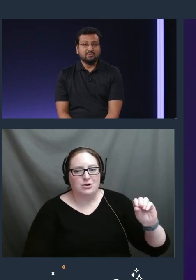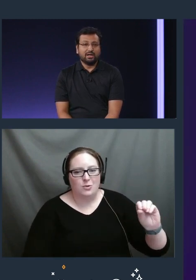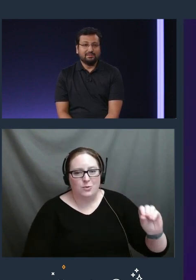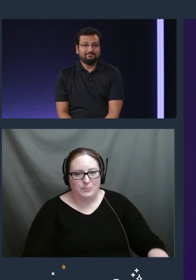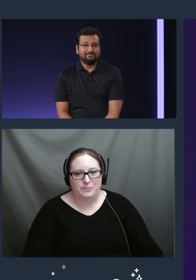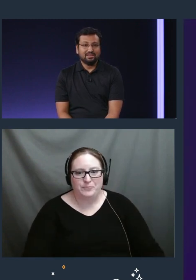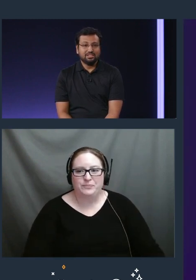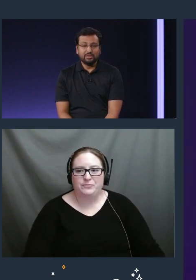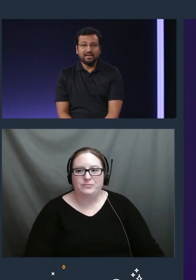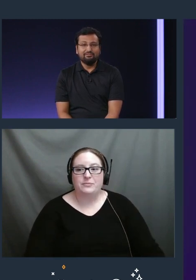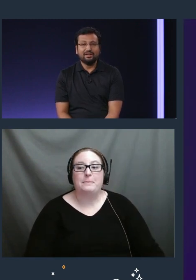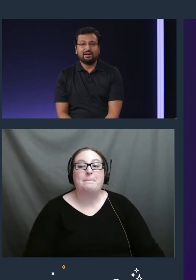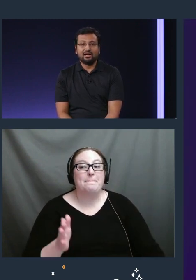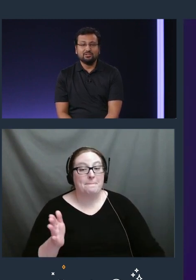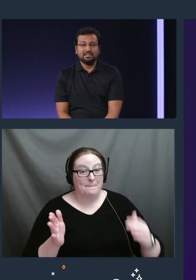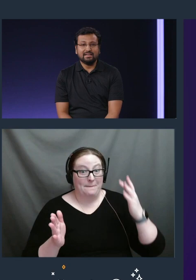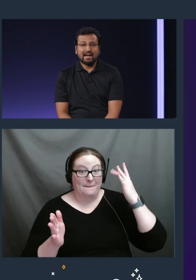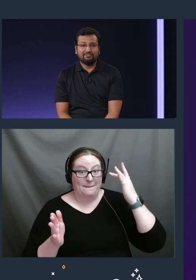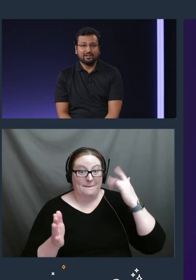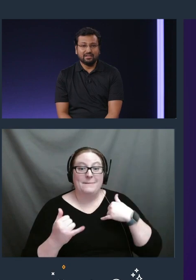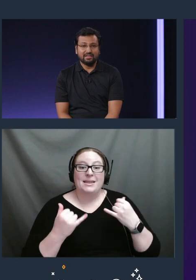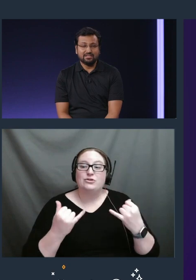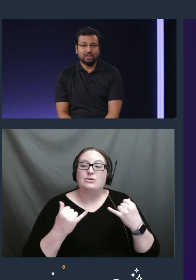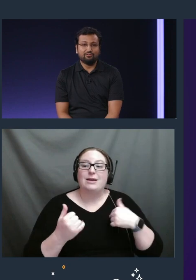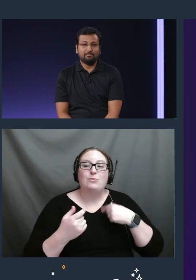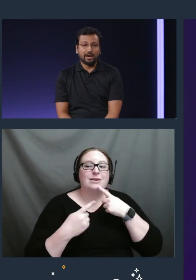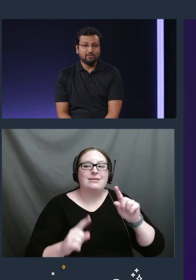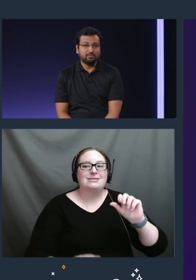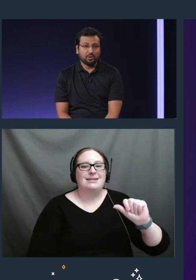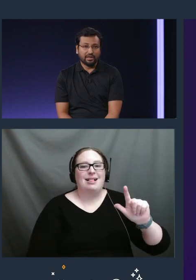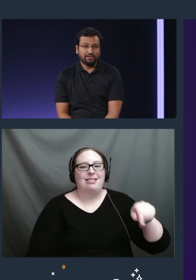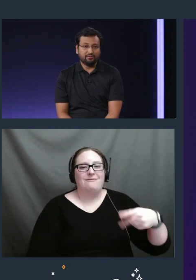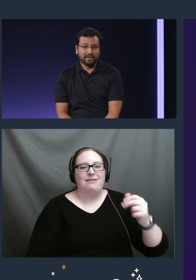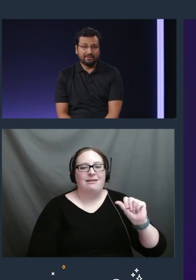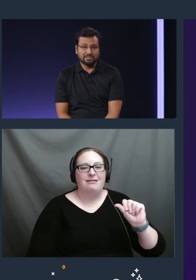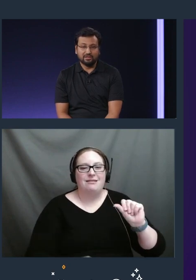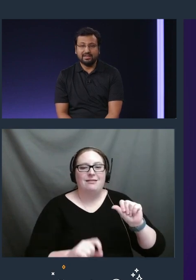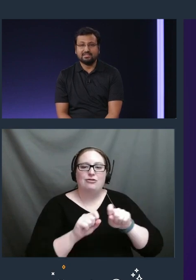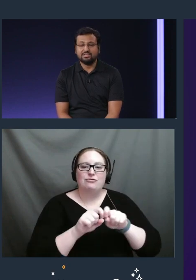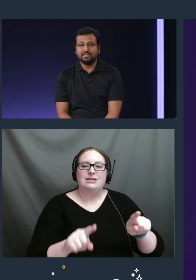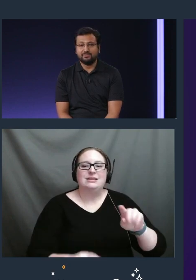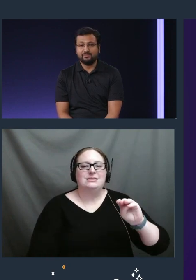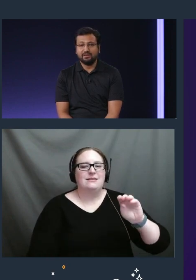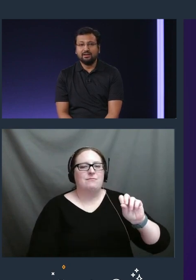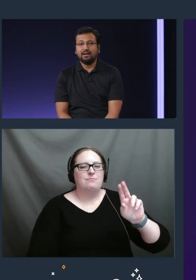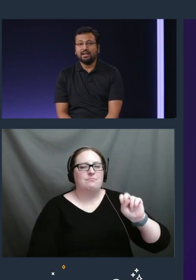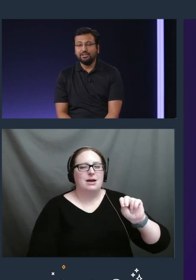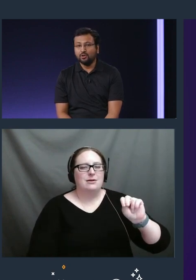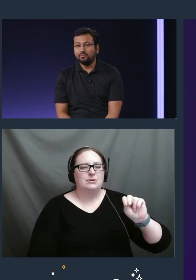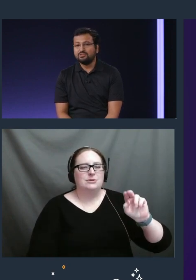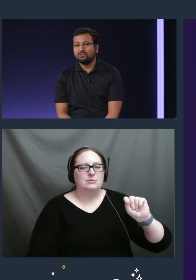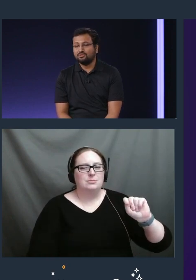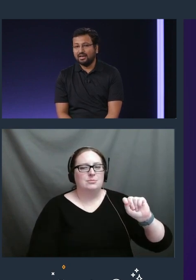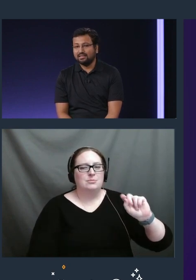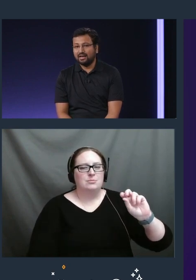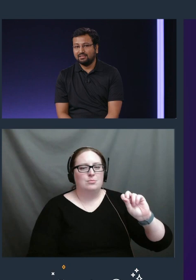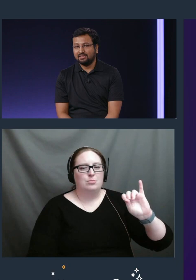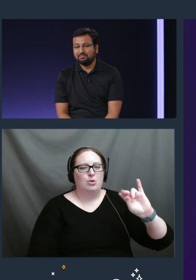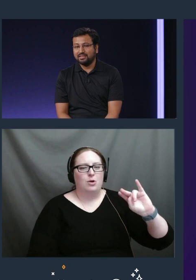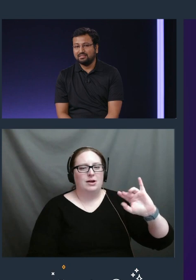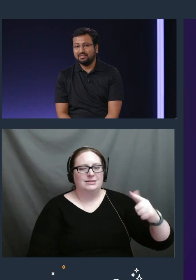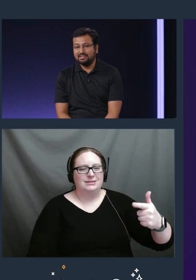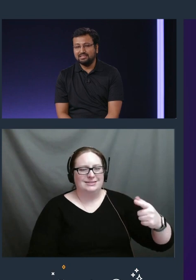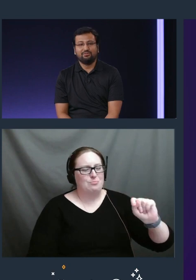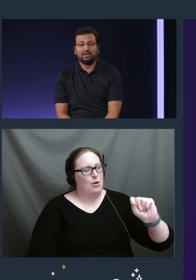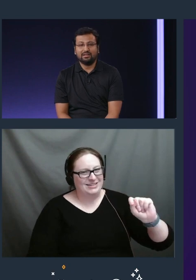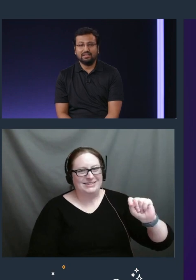This is why today we are announcing the alpha release of Mount Point for Amazon S3, a new open source file client that